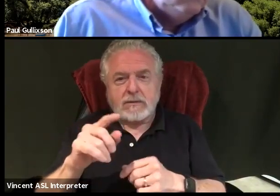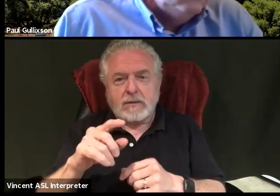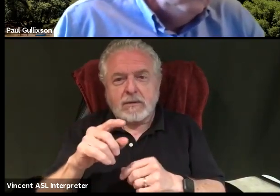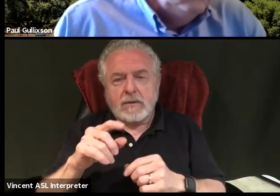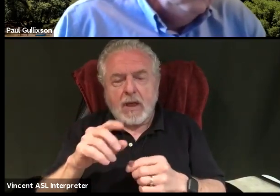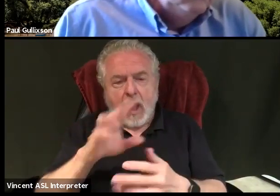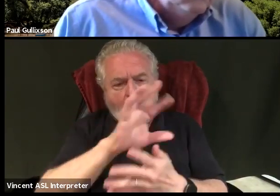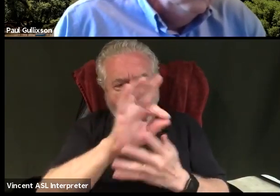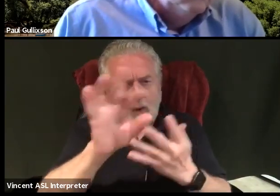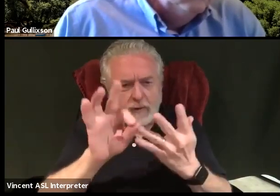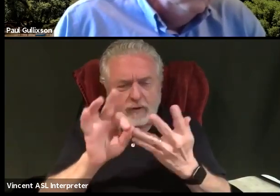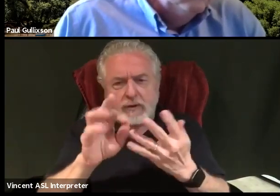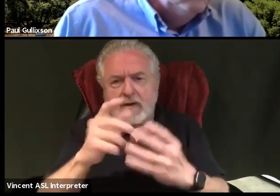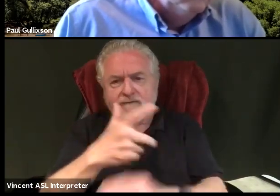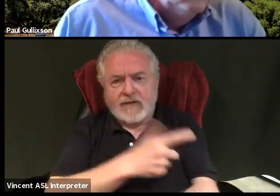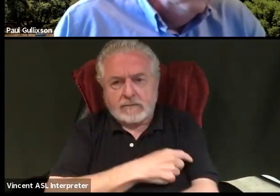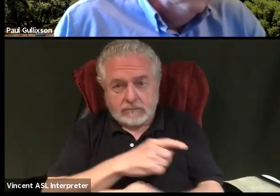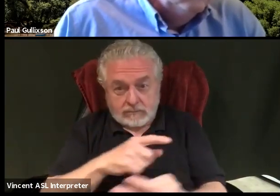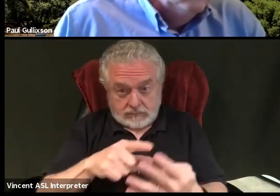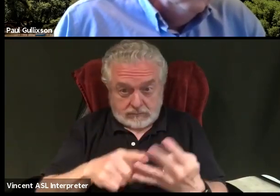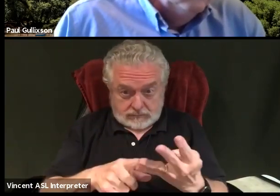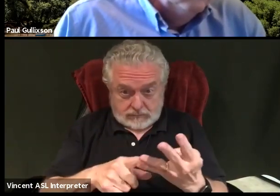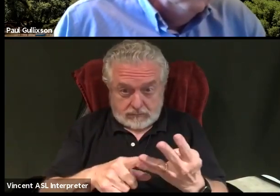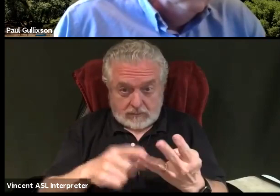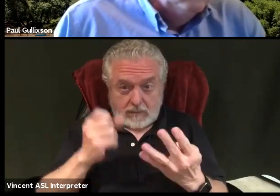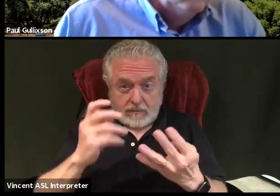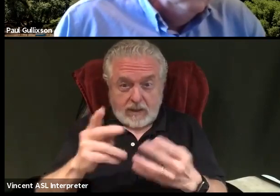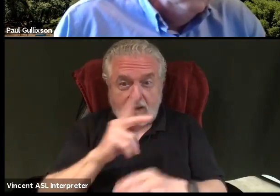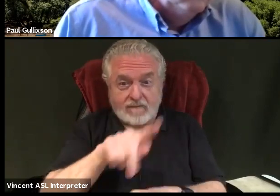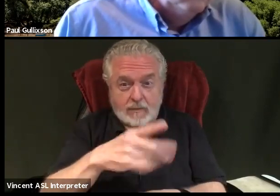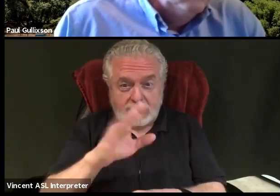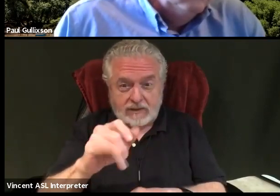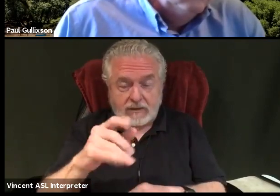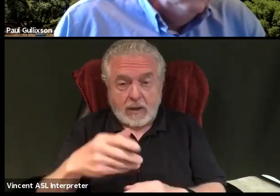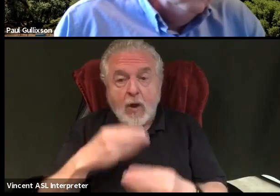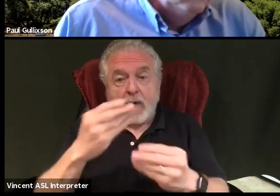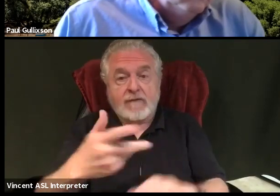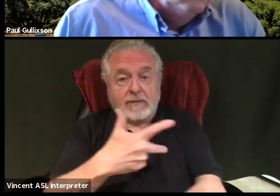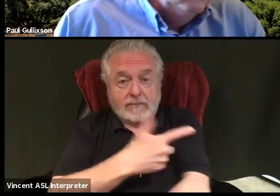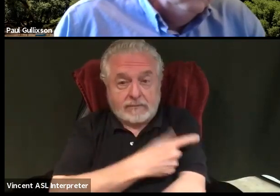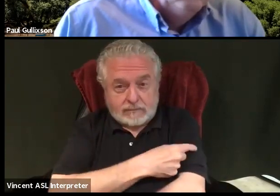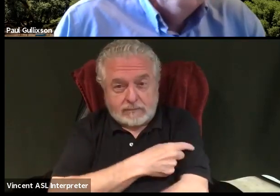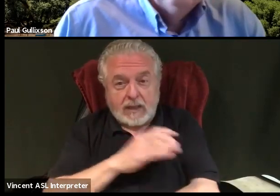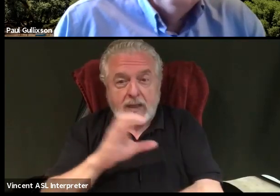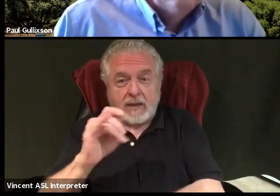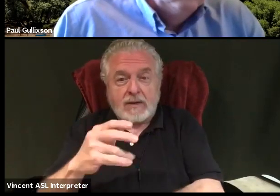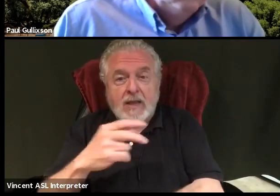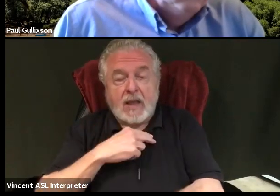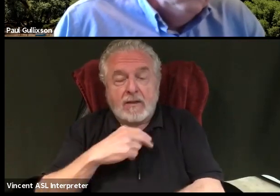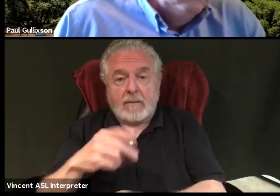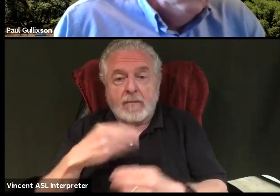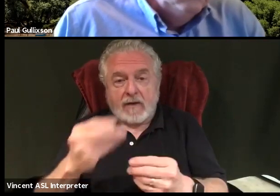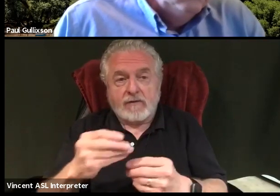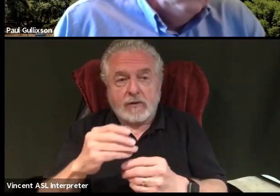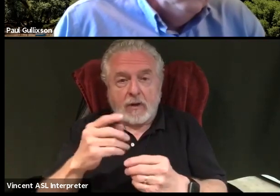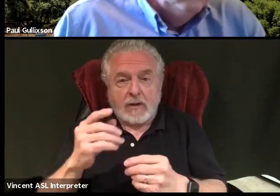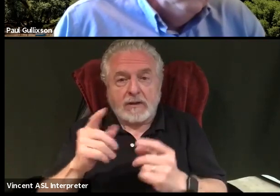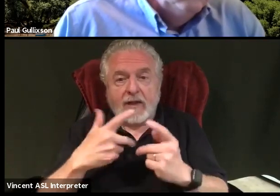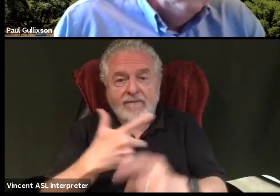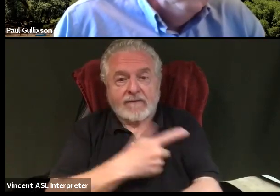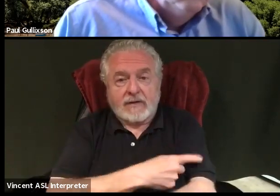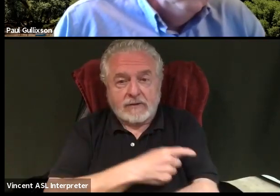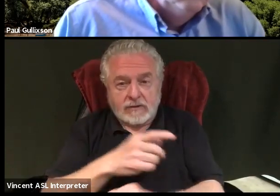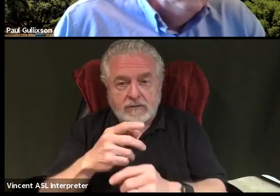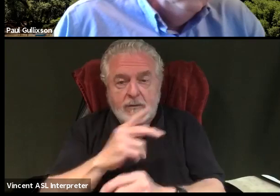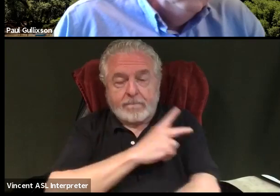several options for people to get vaccinated. Many pharmacies are offering the vaccine. Our county's healthcare providers will continue to offer vaccinations to